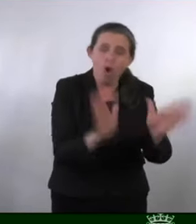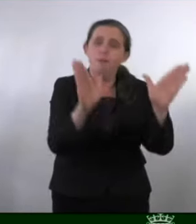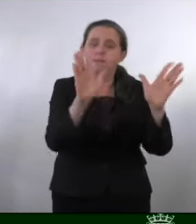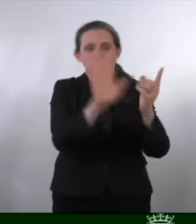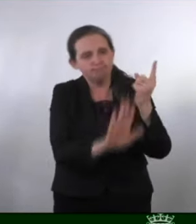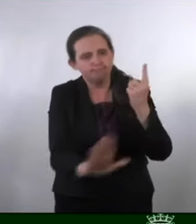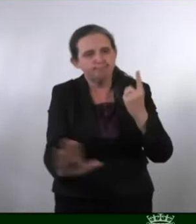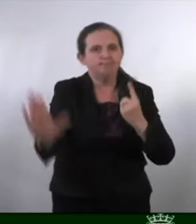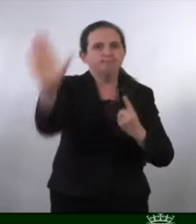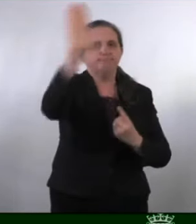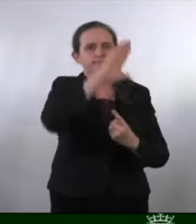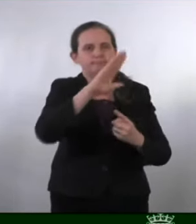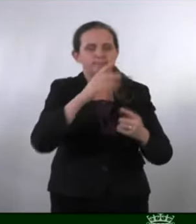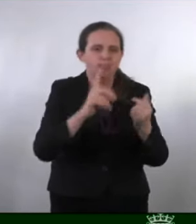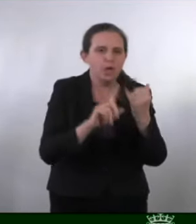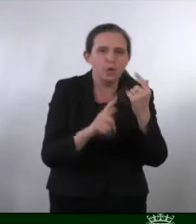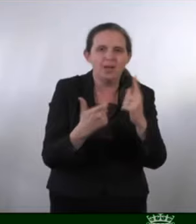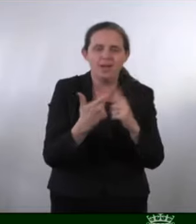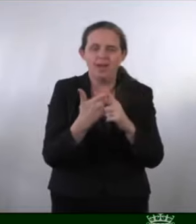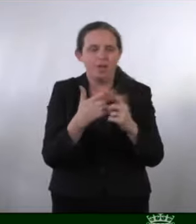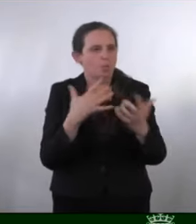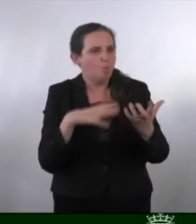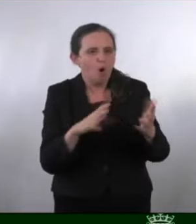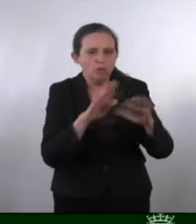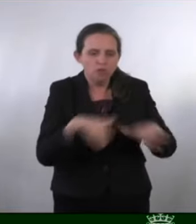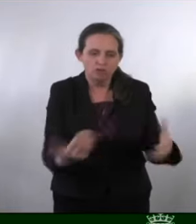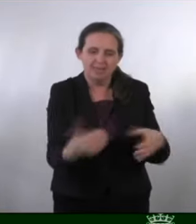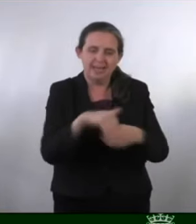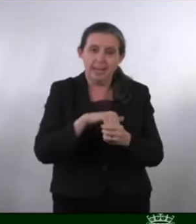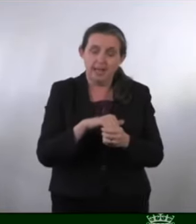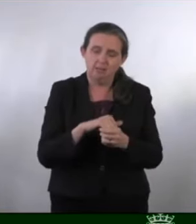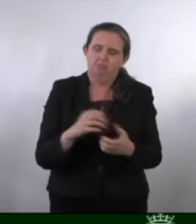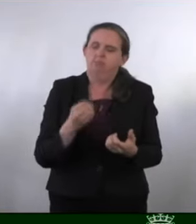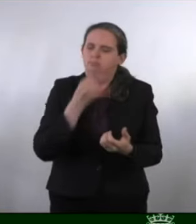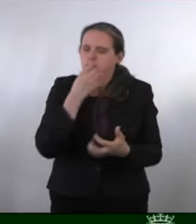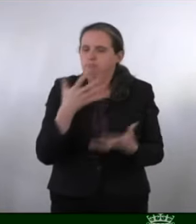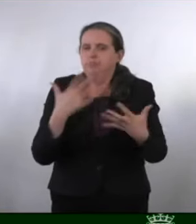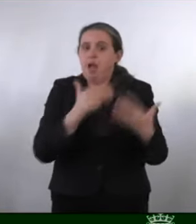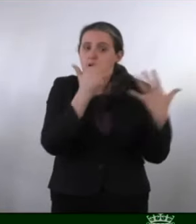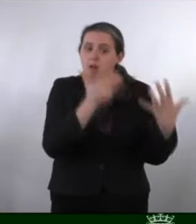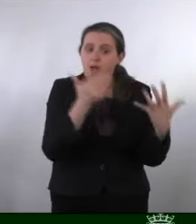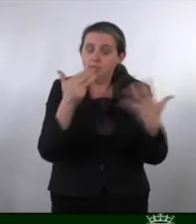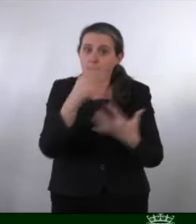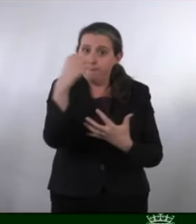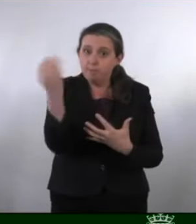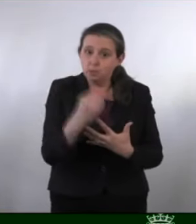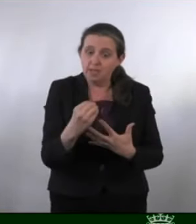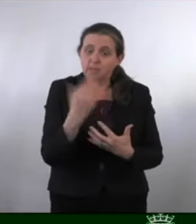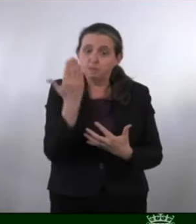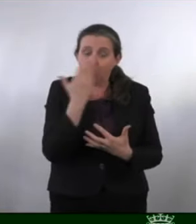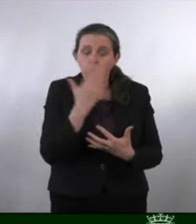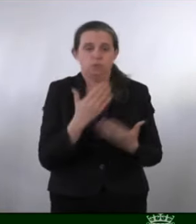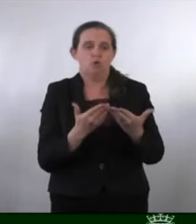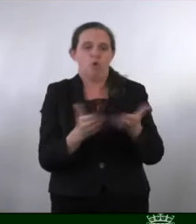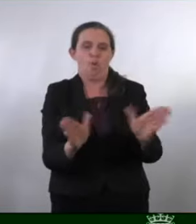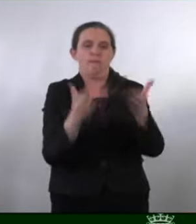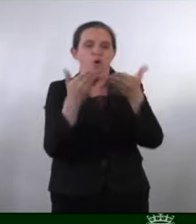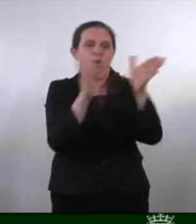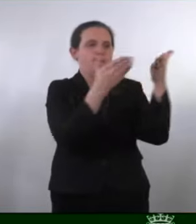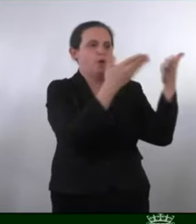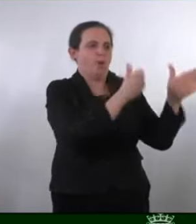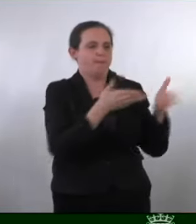country to welcome children back, and it's great to see that 99% of schools are open. But we continue to take the safety and